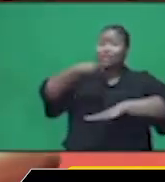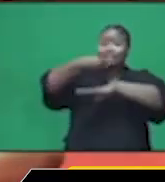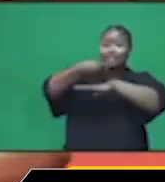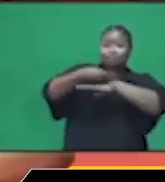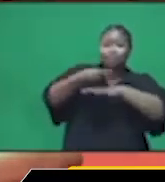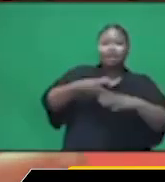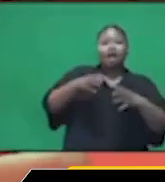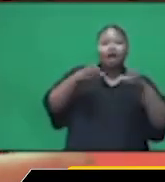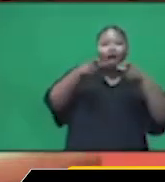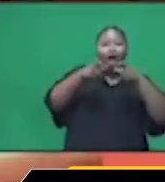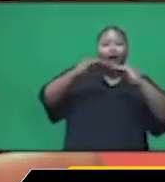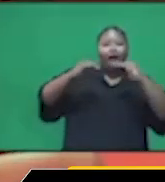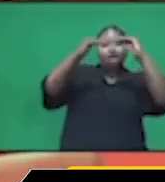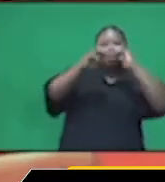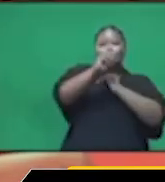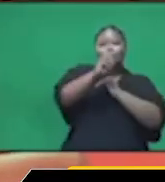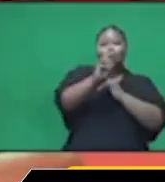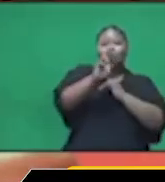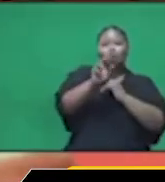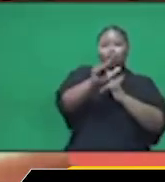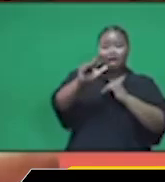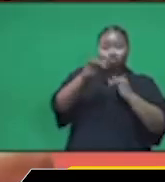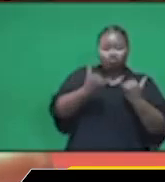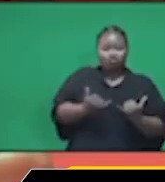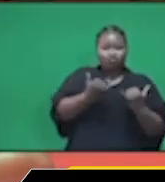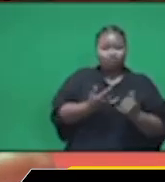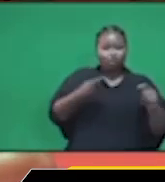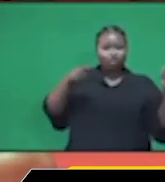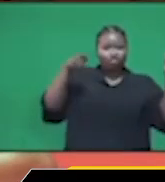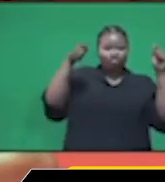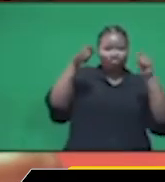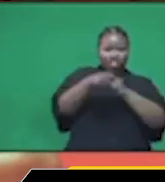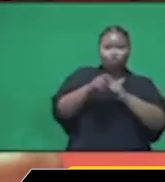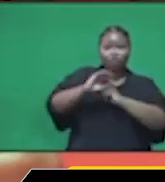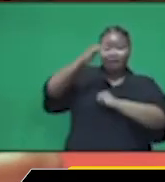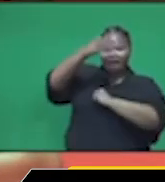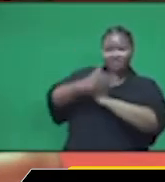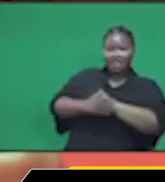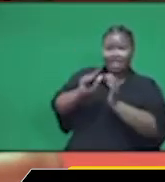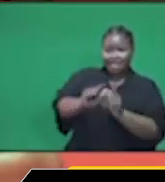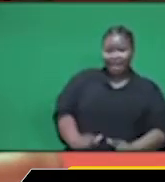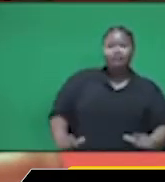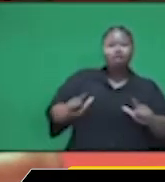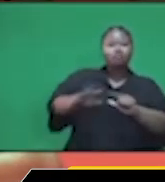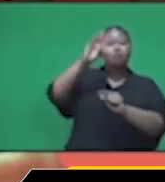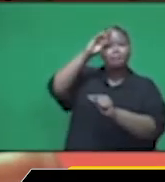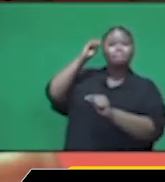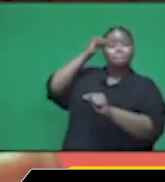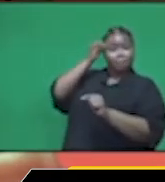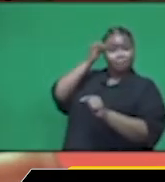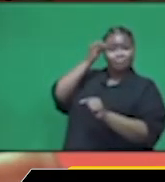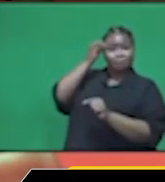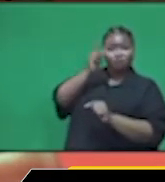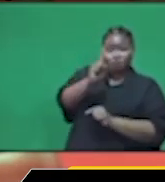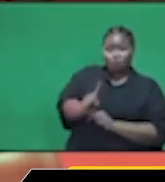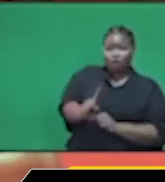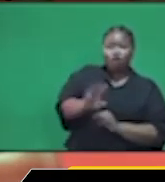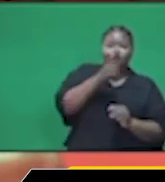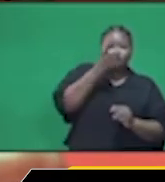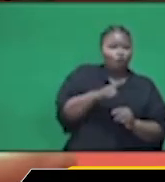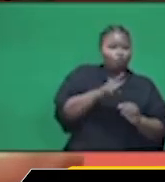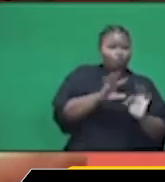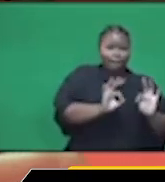Together, let us continue to champion the transformation of Africans and realization of our collective vision for equitable